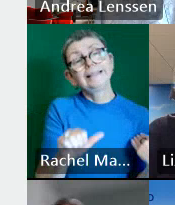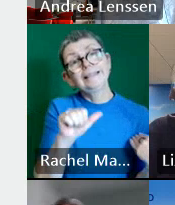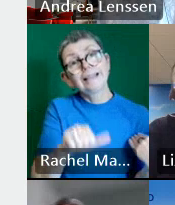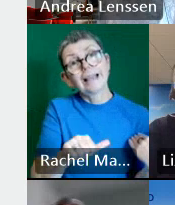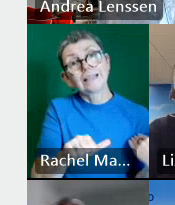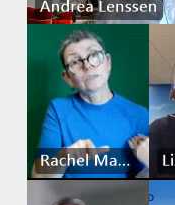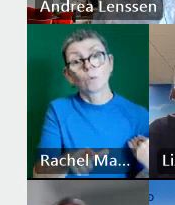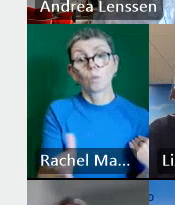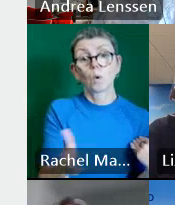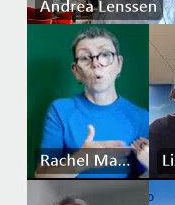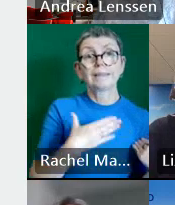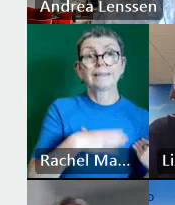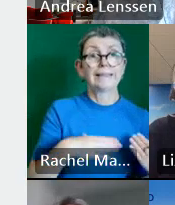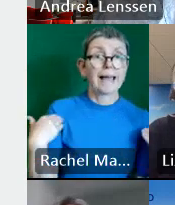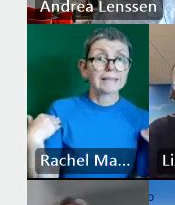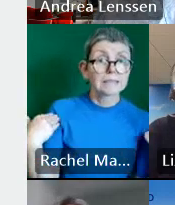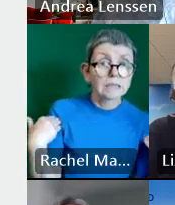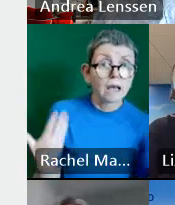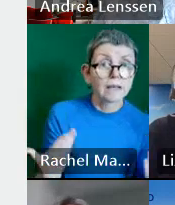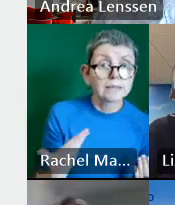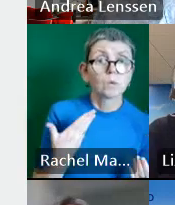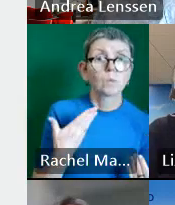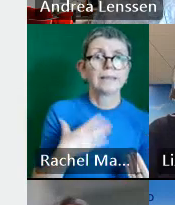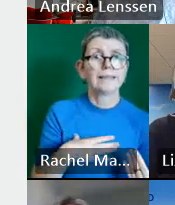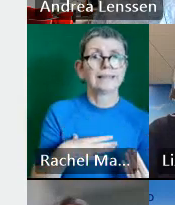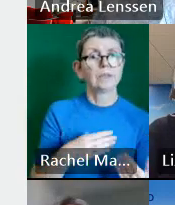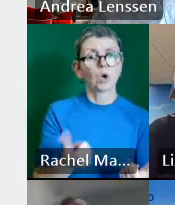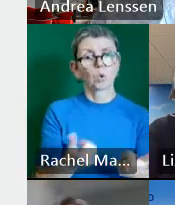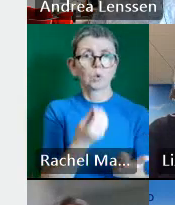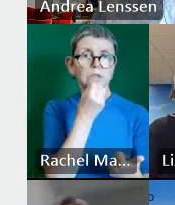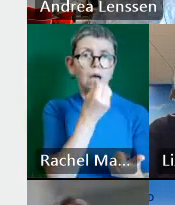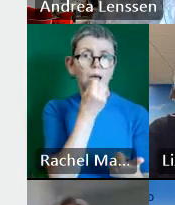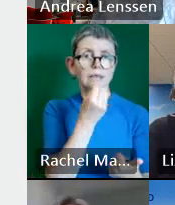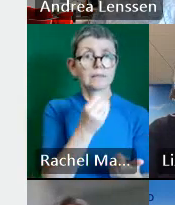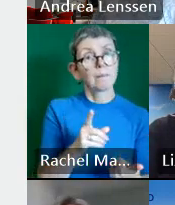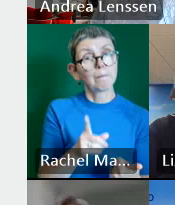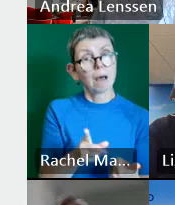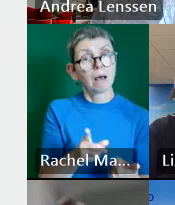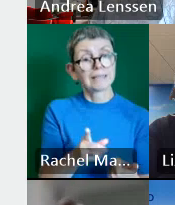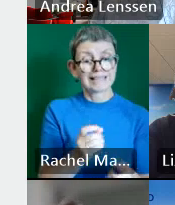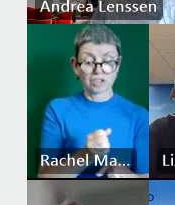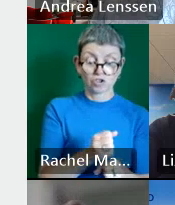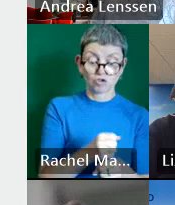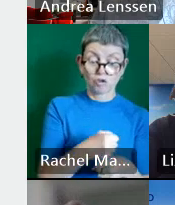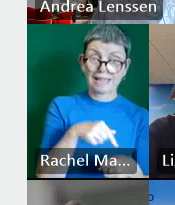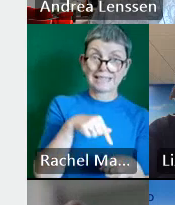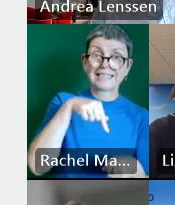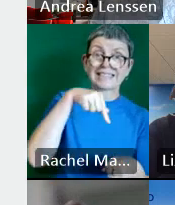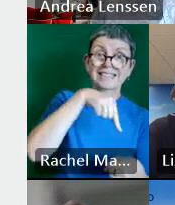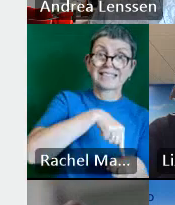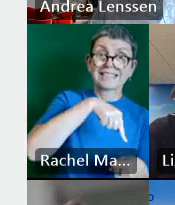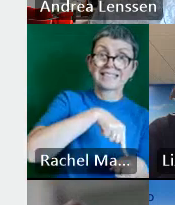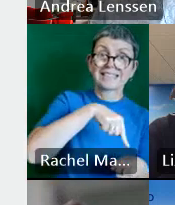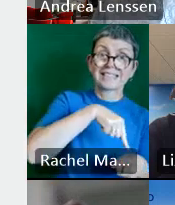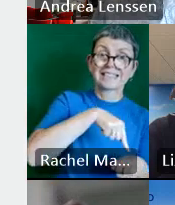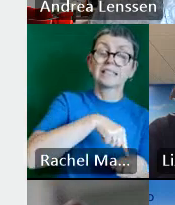to exercise. Everyone needs to, have a balanced diet. But there's a role that stress plays that cannot be